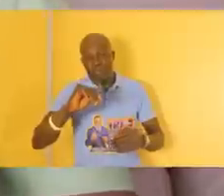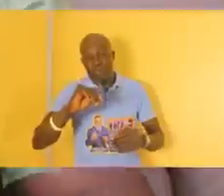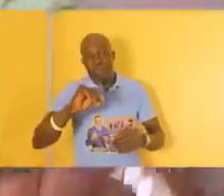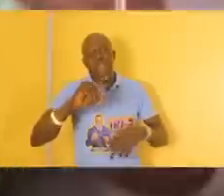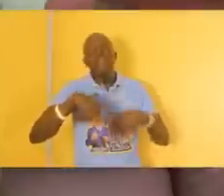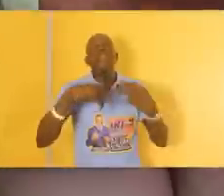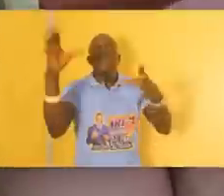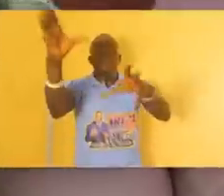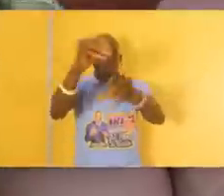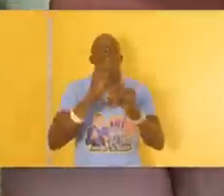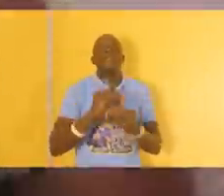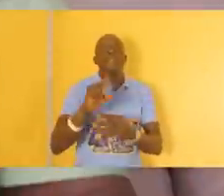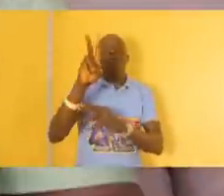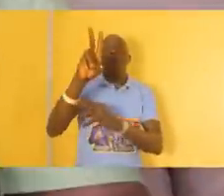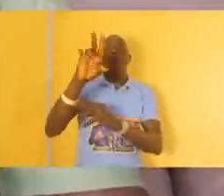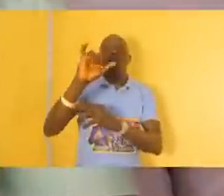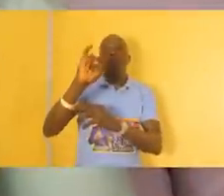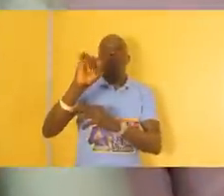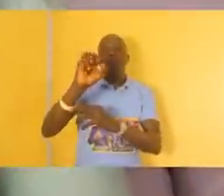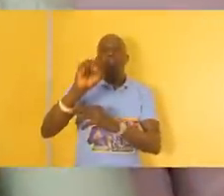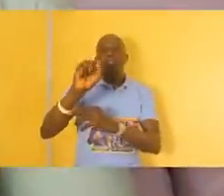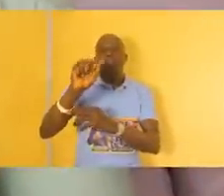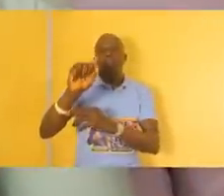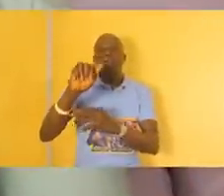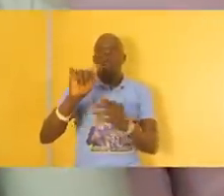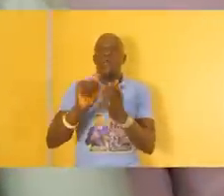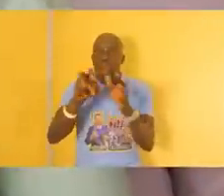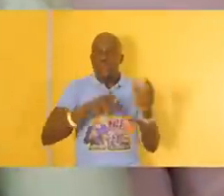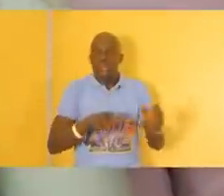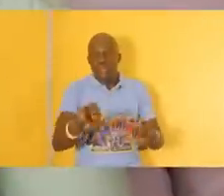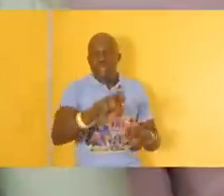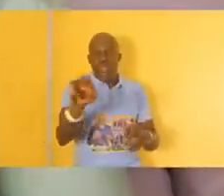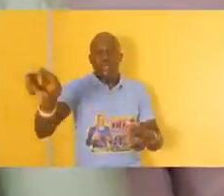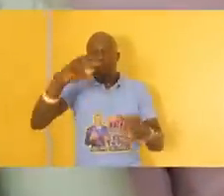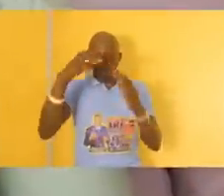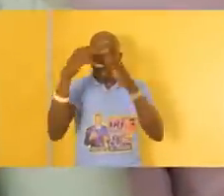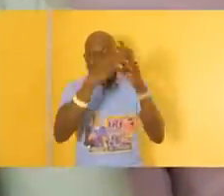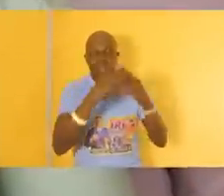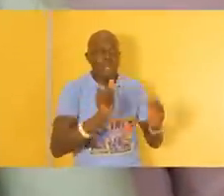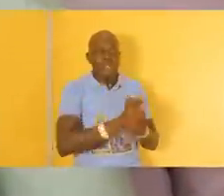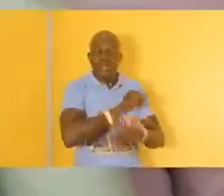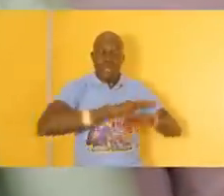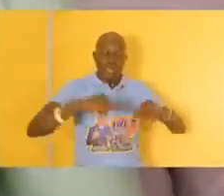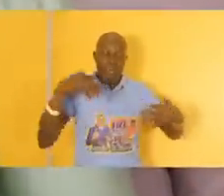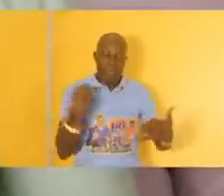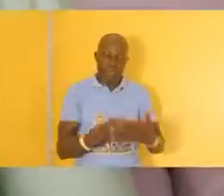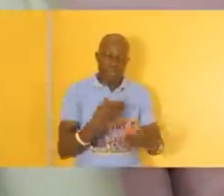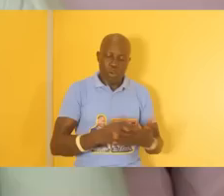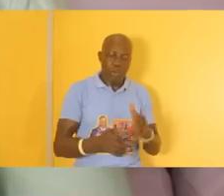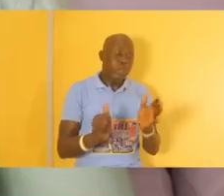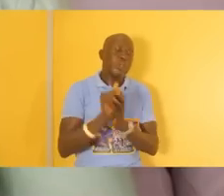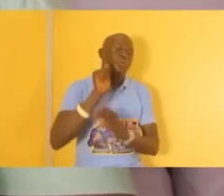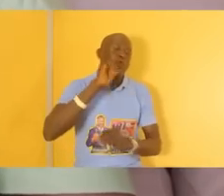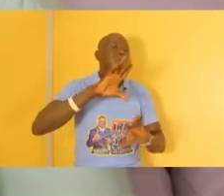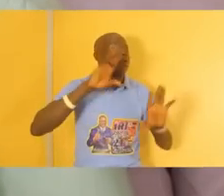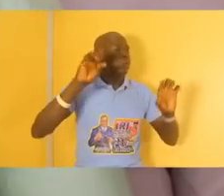said the people that they have been called are woman can a